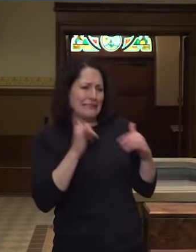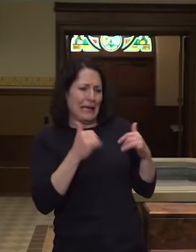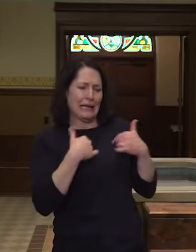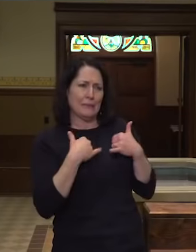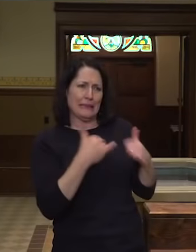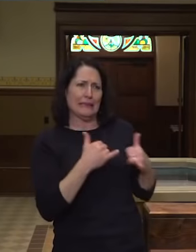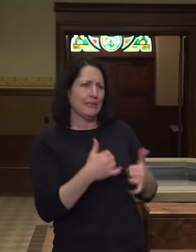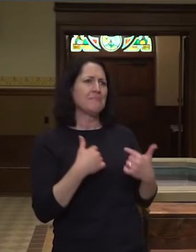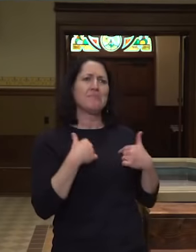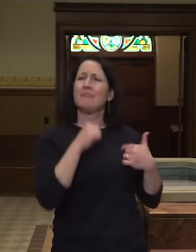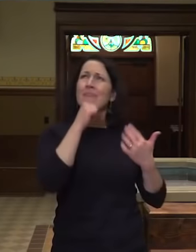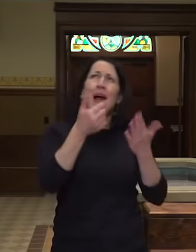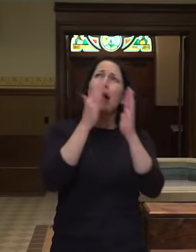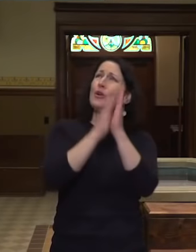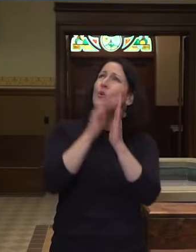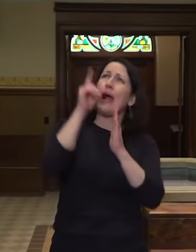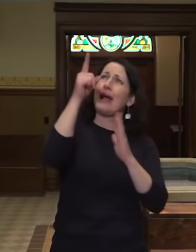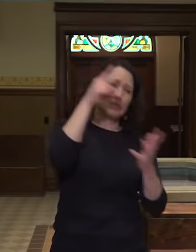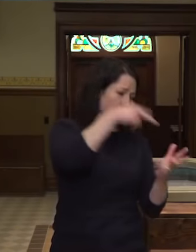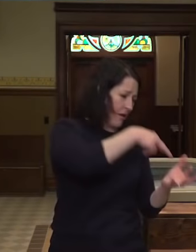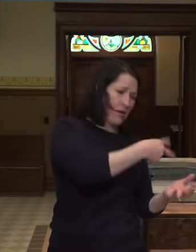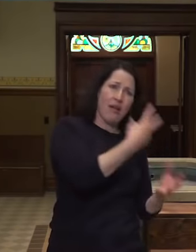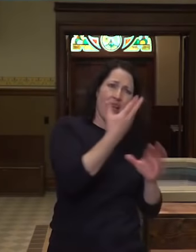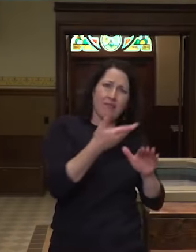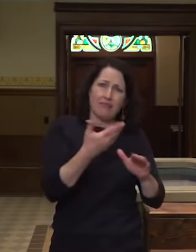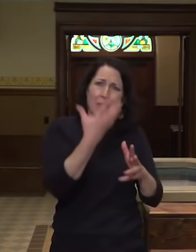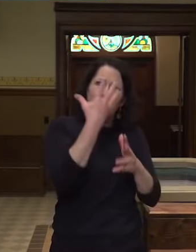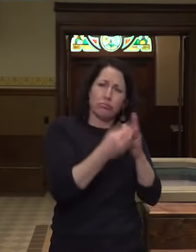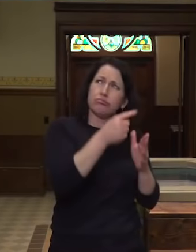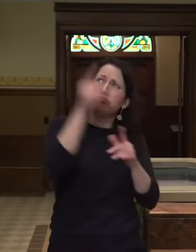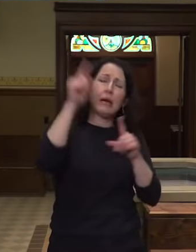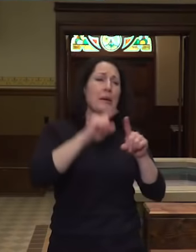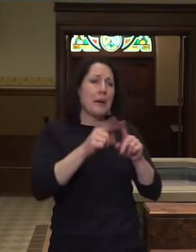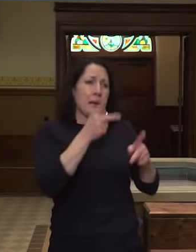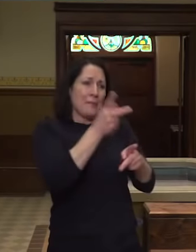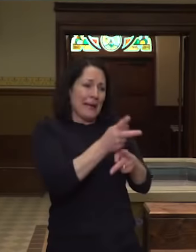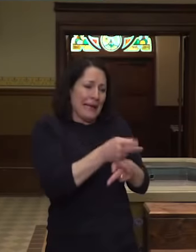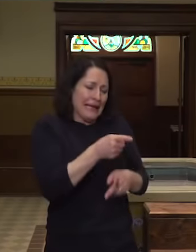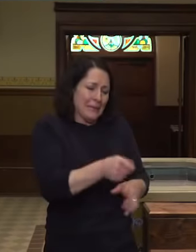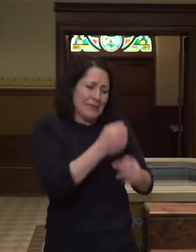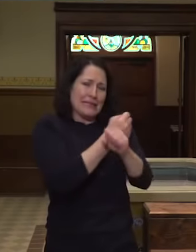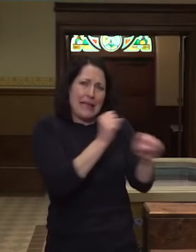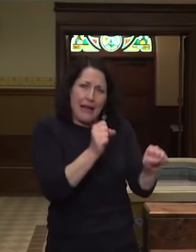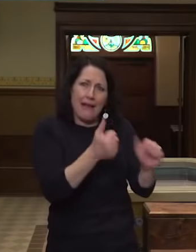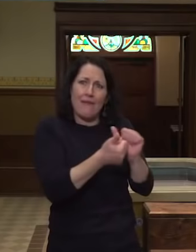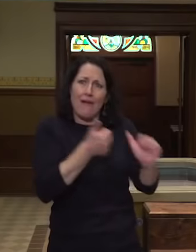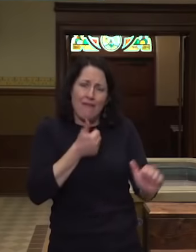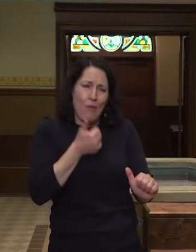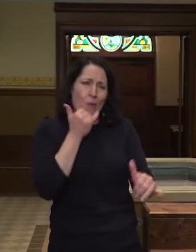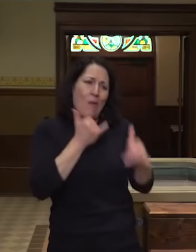I do not ask that you take them out of the world, but that you keep them from the evil one.